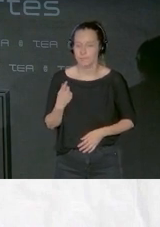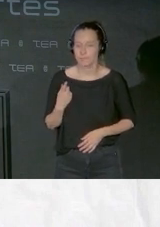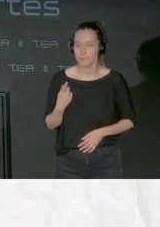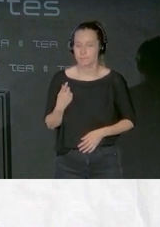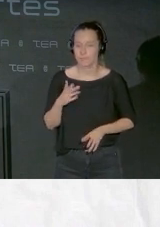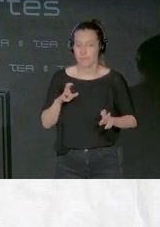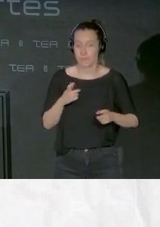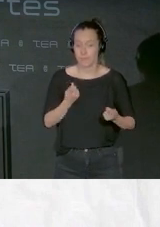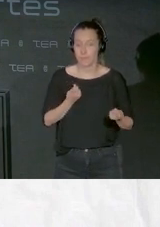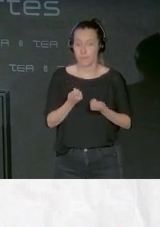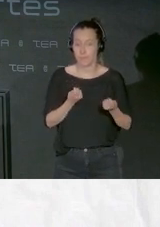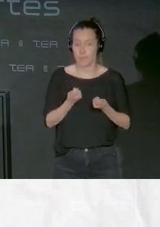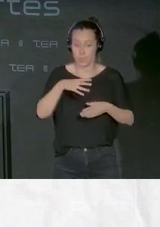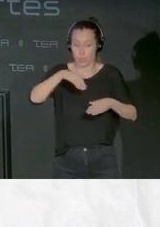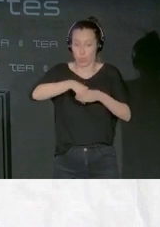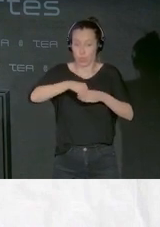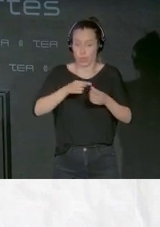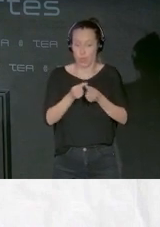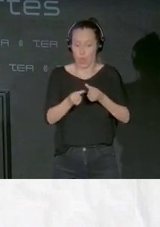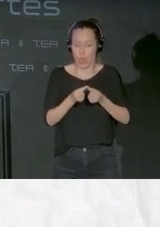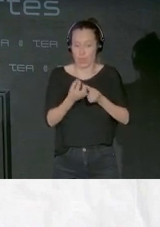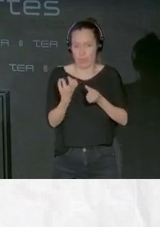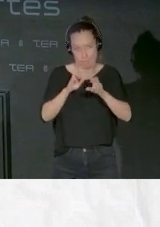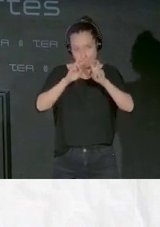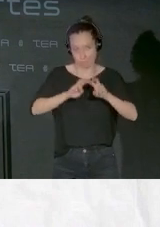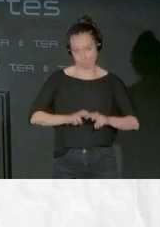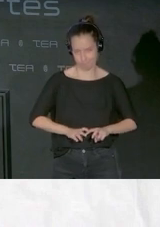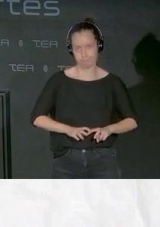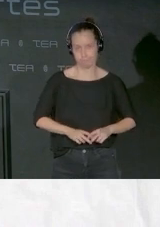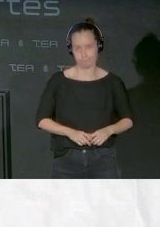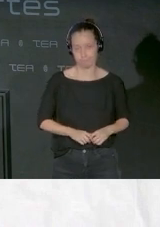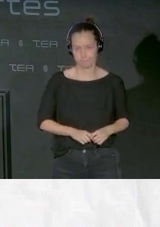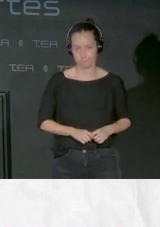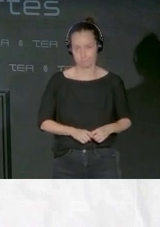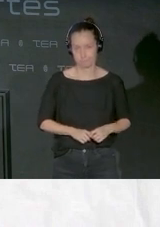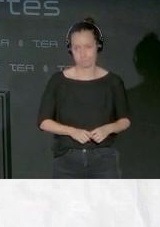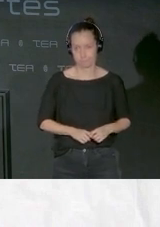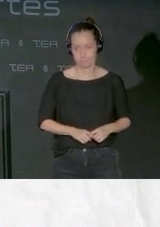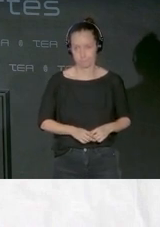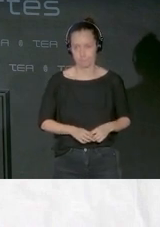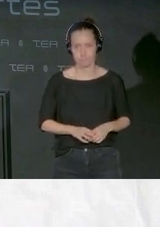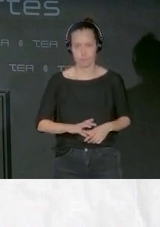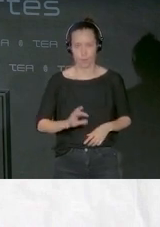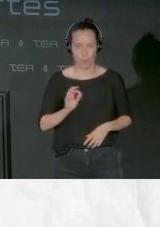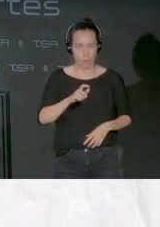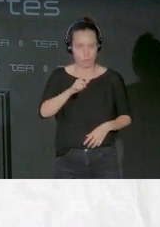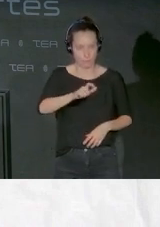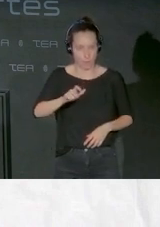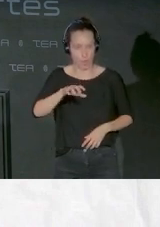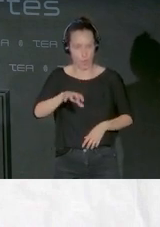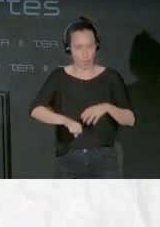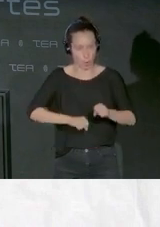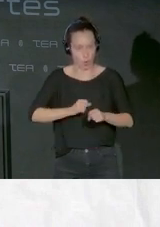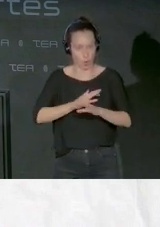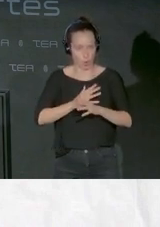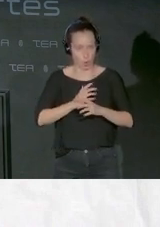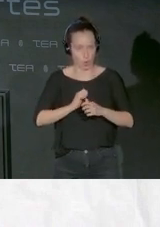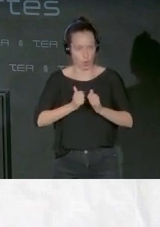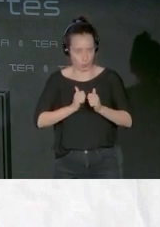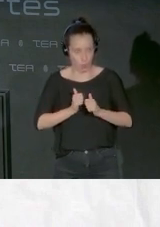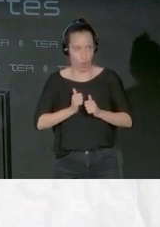are still issues that video games are not, let's say, free from, as